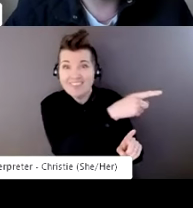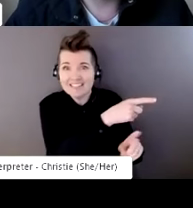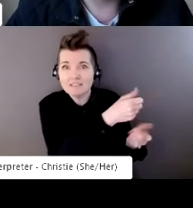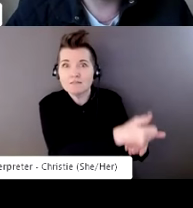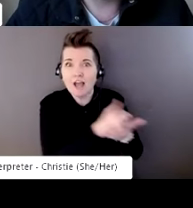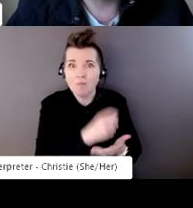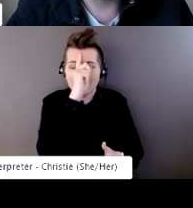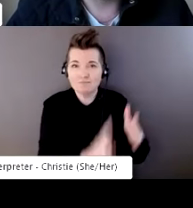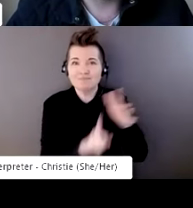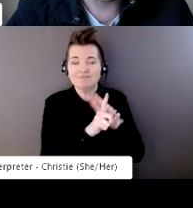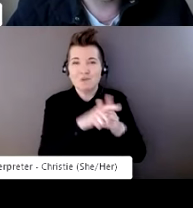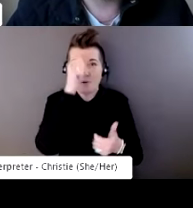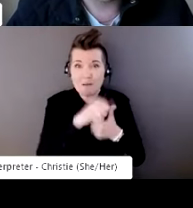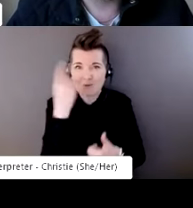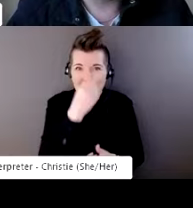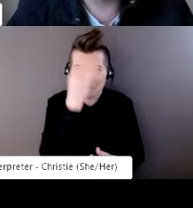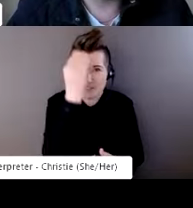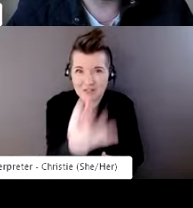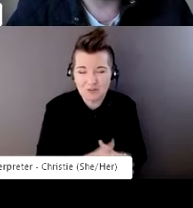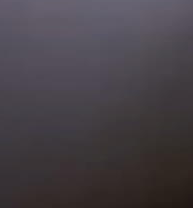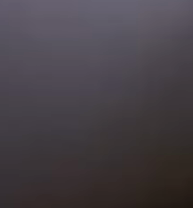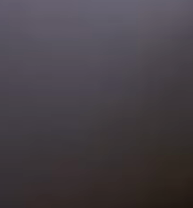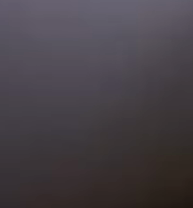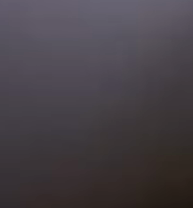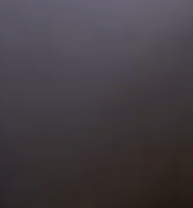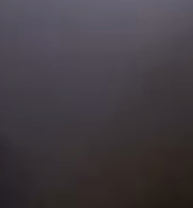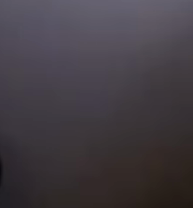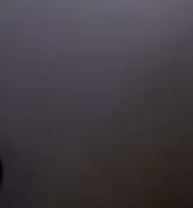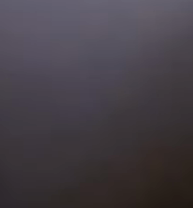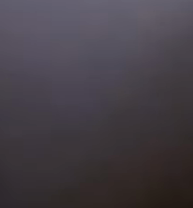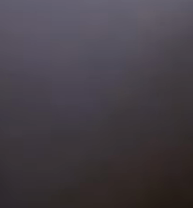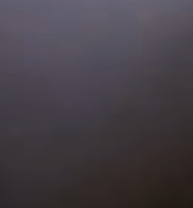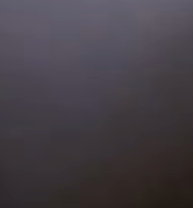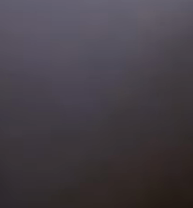I'm just going to stop sharing so we can talk and you can see my face when I say this.